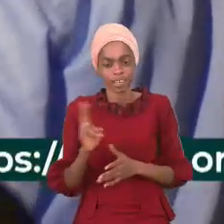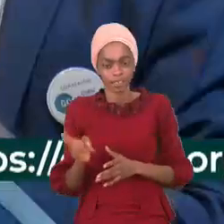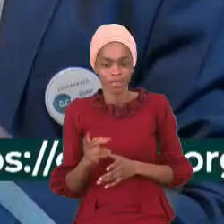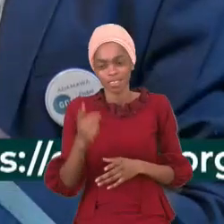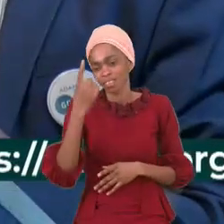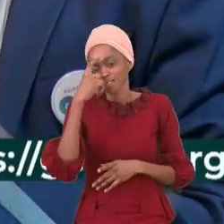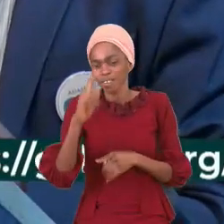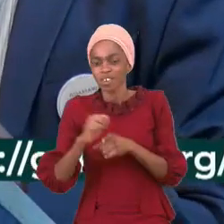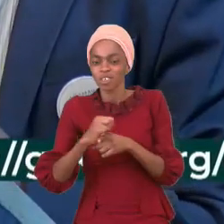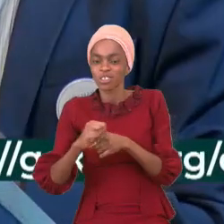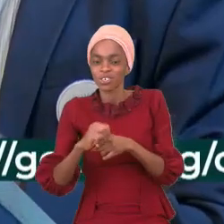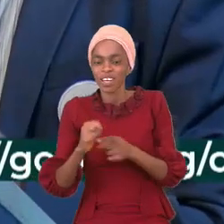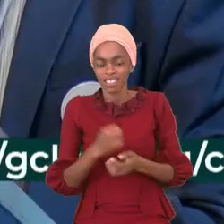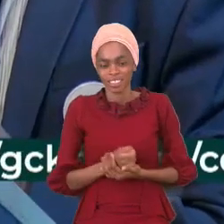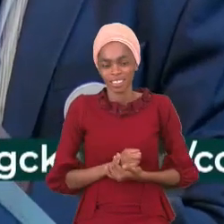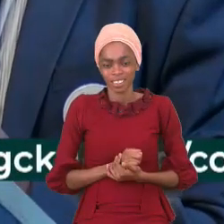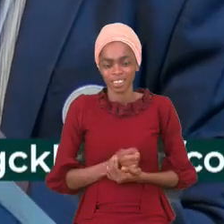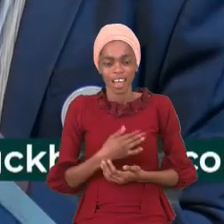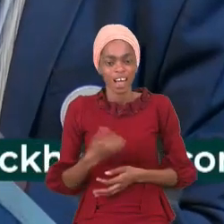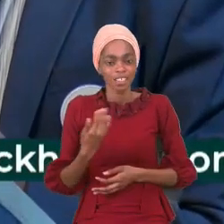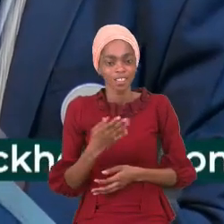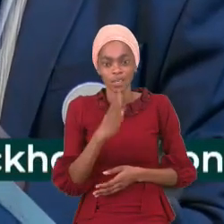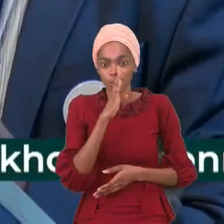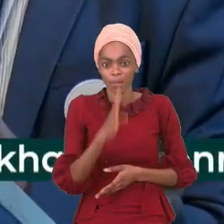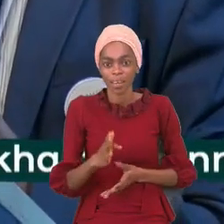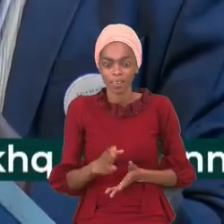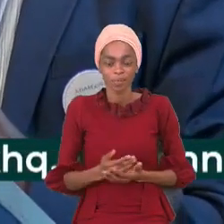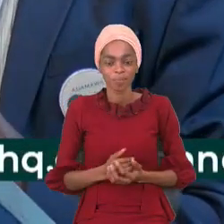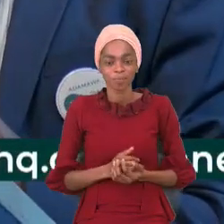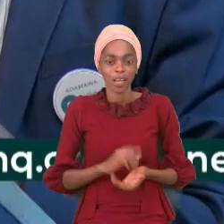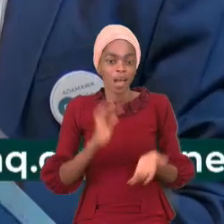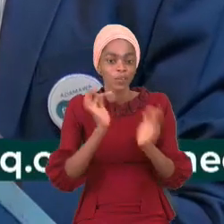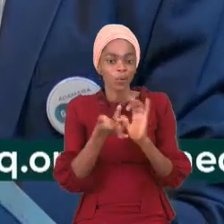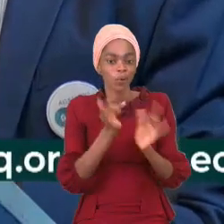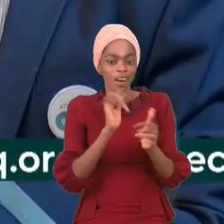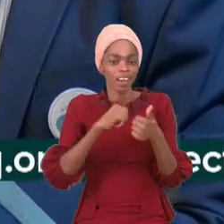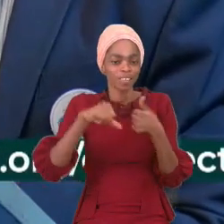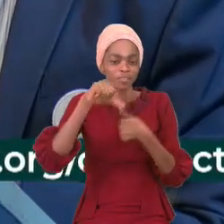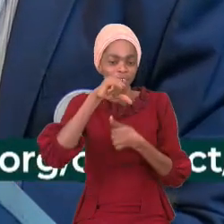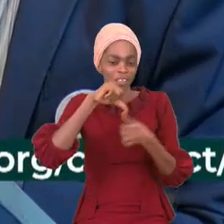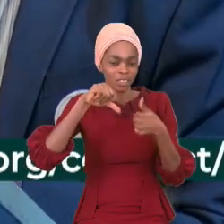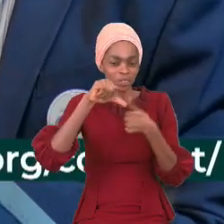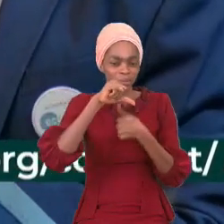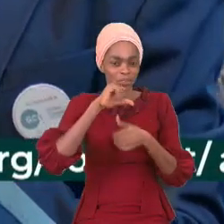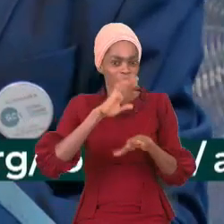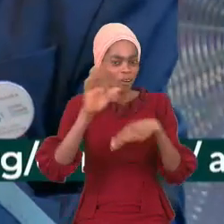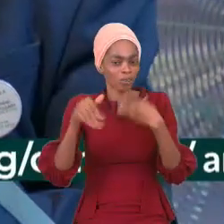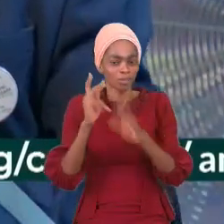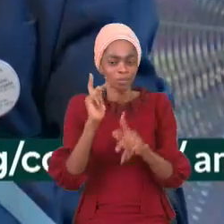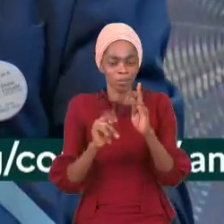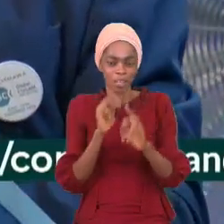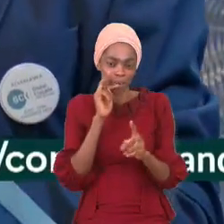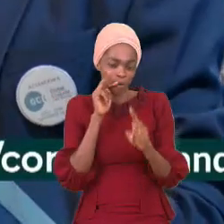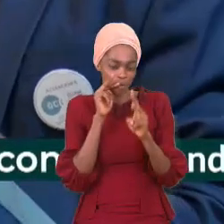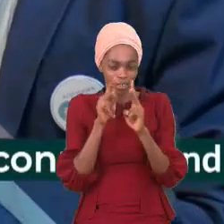There'll be also a special online banquet for all those watching online.